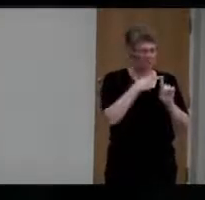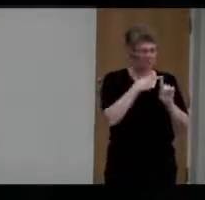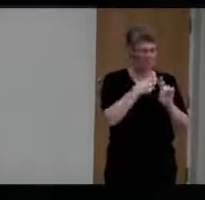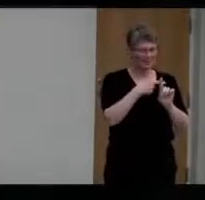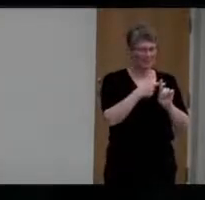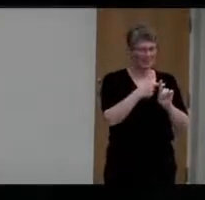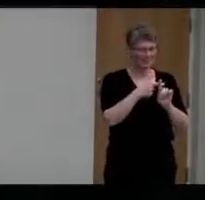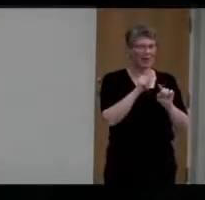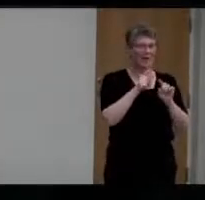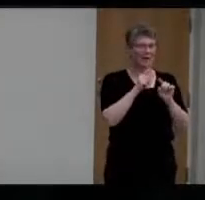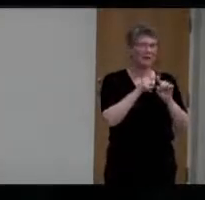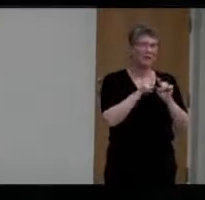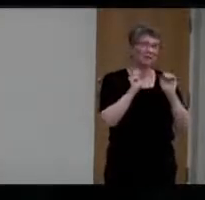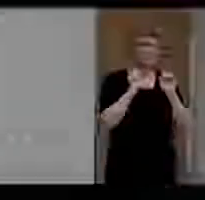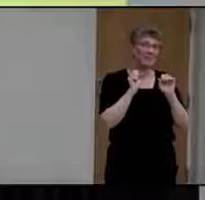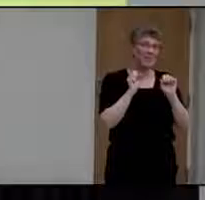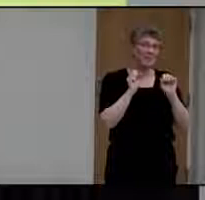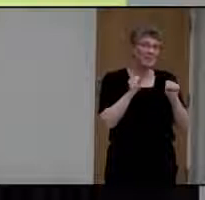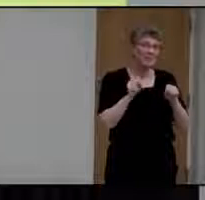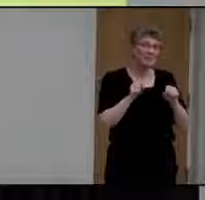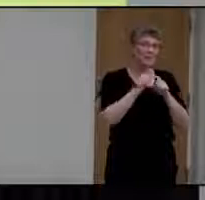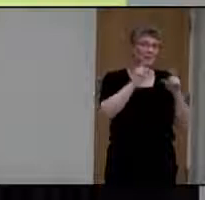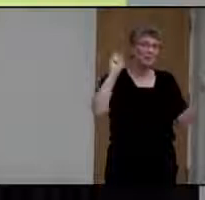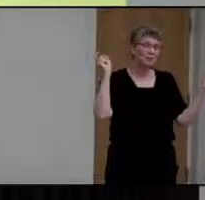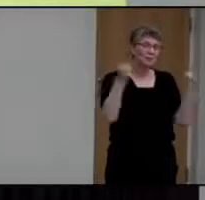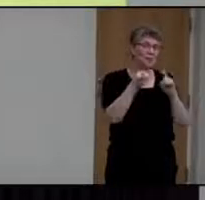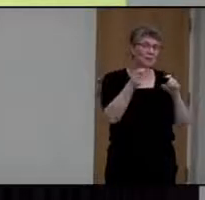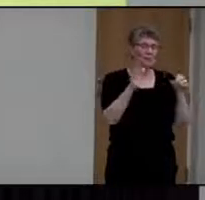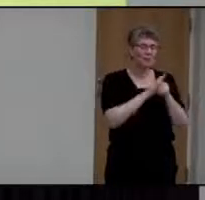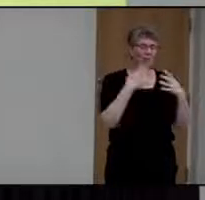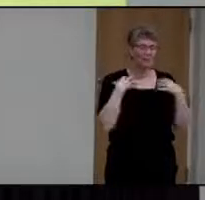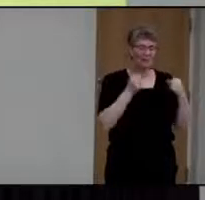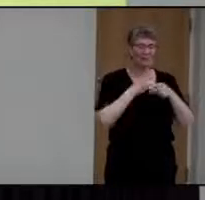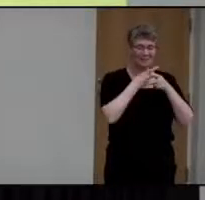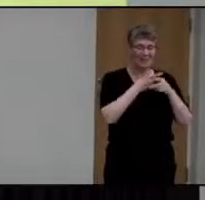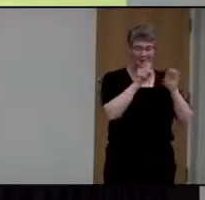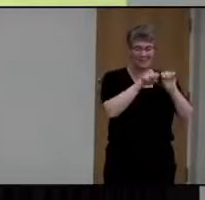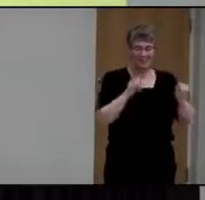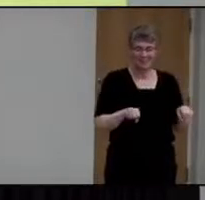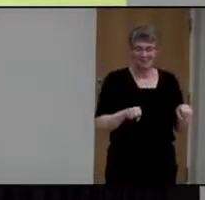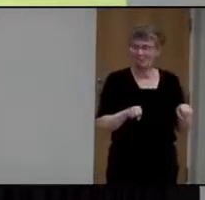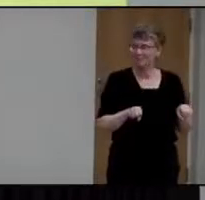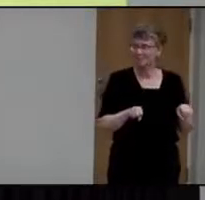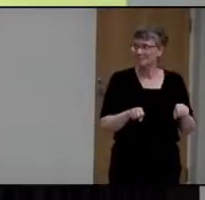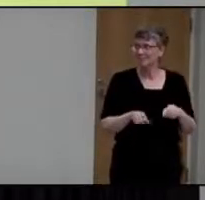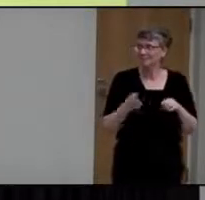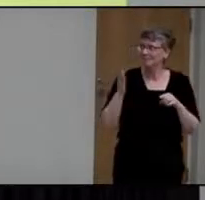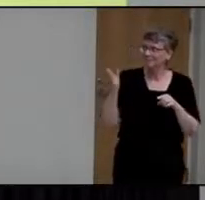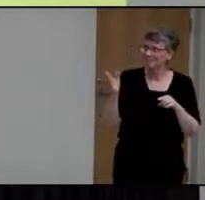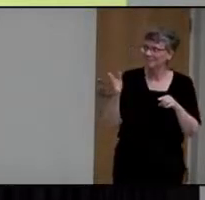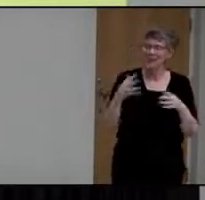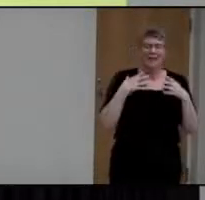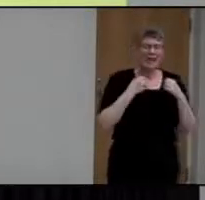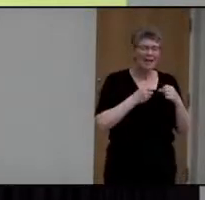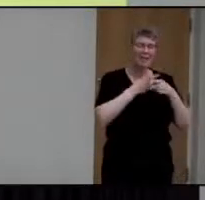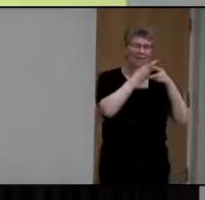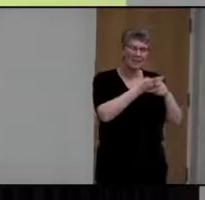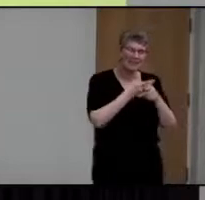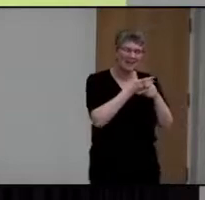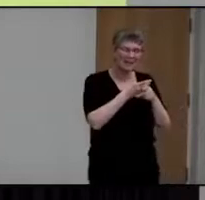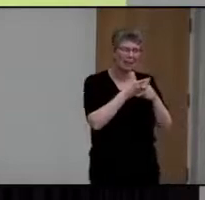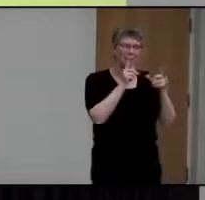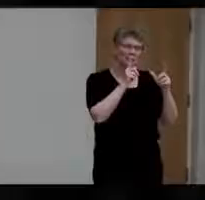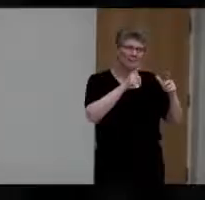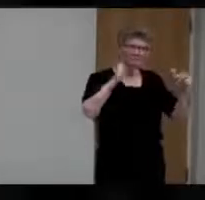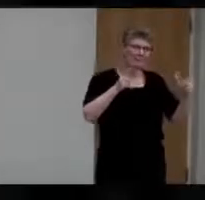entire healthcare delivery system. Yeah, it's really, really tough. So healthcare also has enormous inertia, and you can't turn a fully loaded